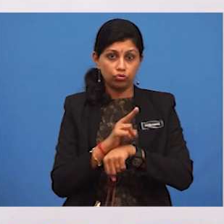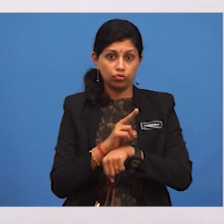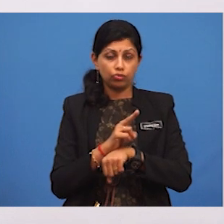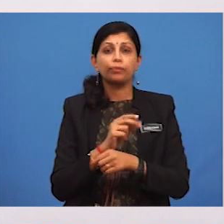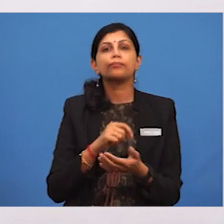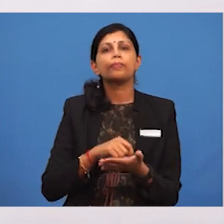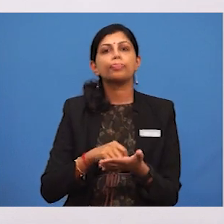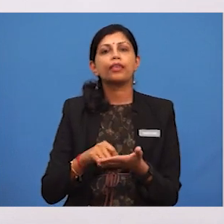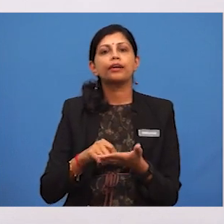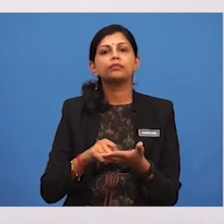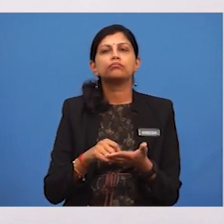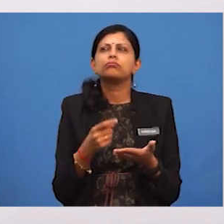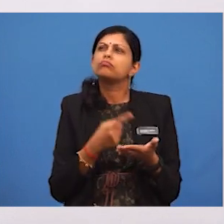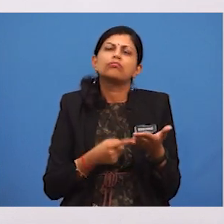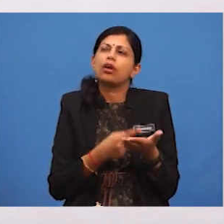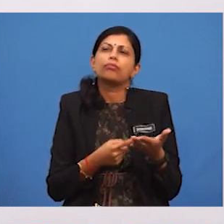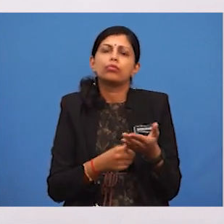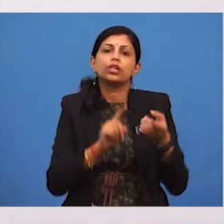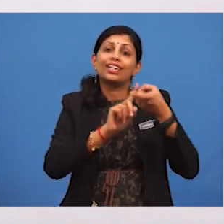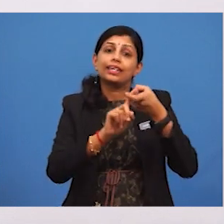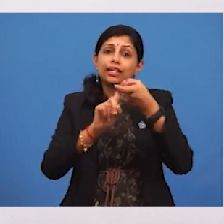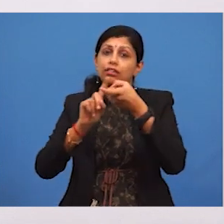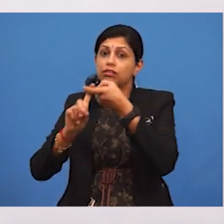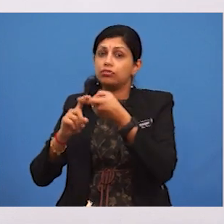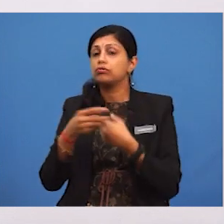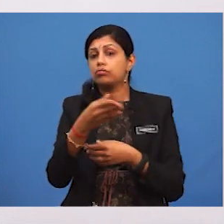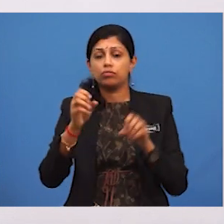Write some of the connectors that you plan to use.